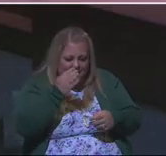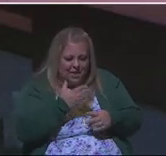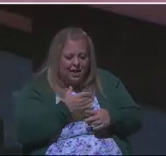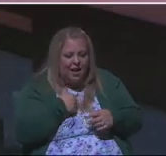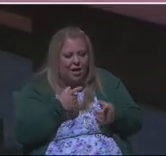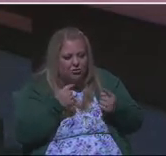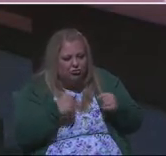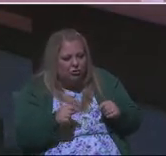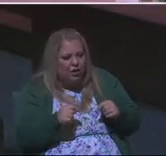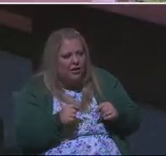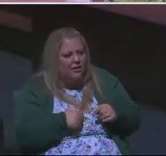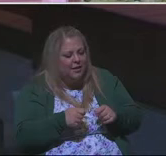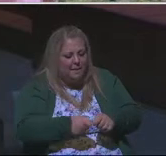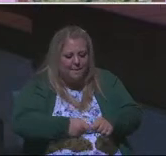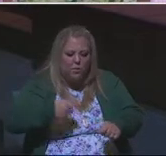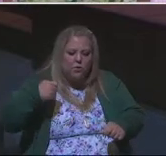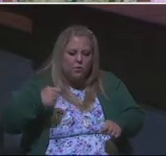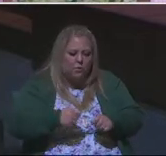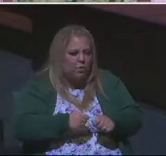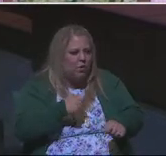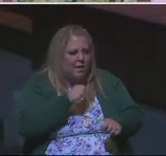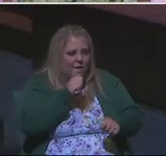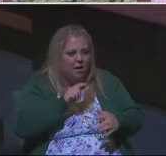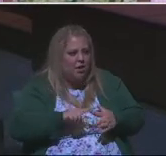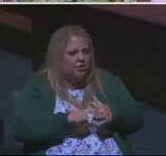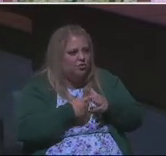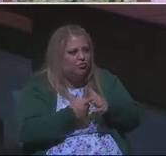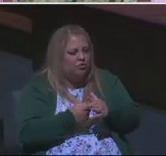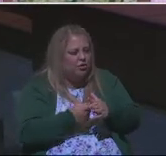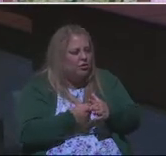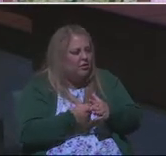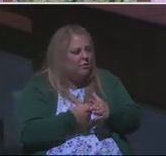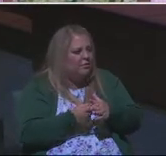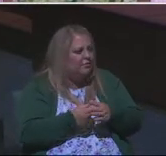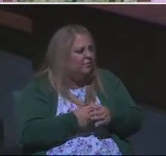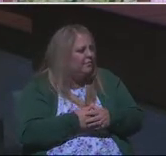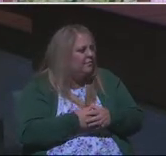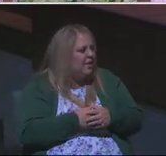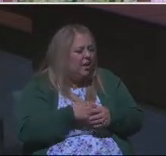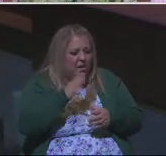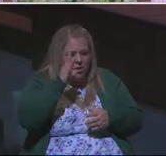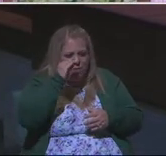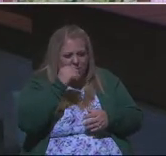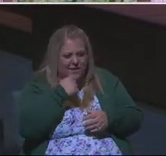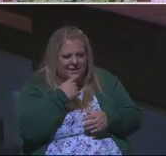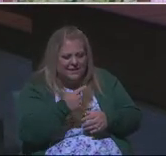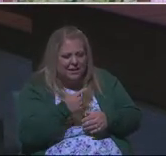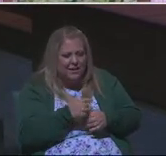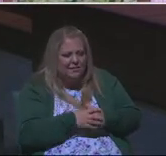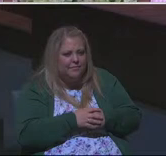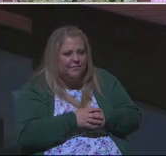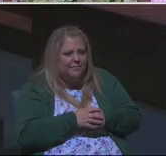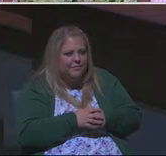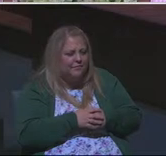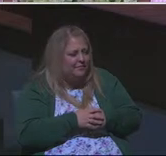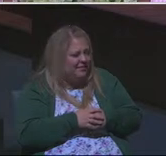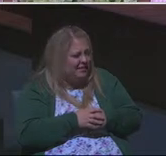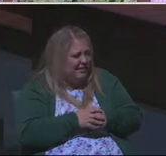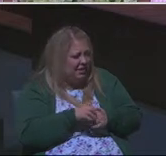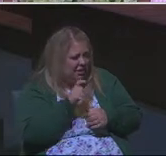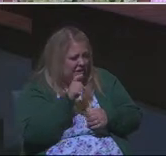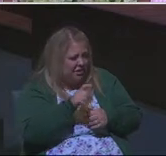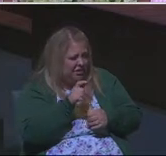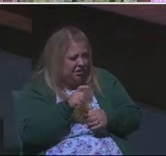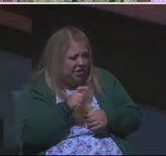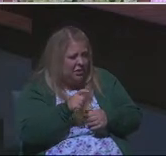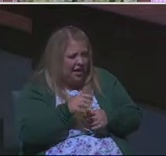pulling on that cord. It won't start. And he said, and the little boy said to him, well, sir, you actually have to cuss